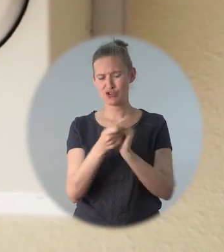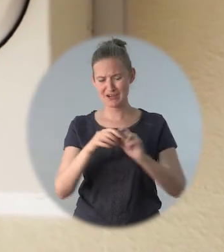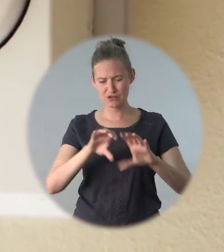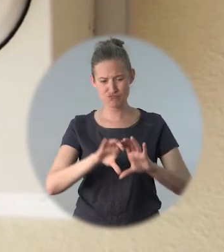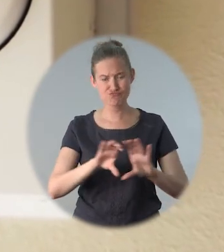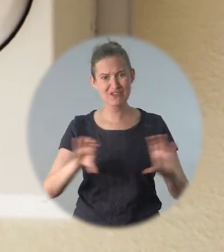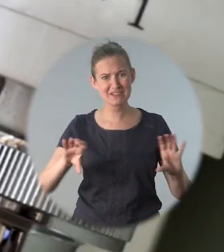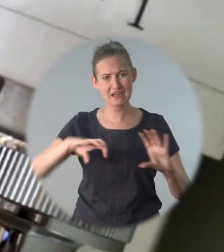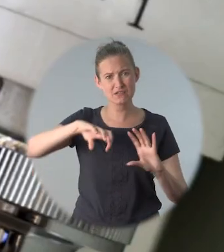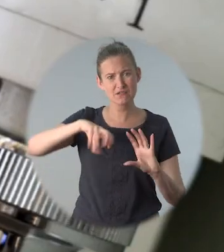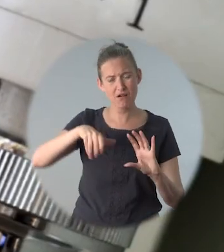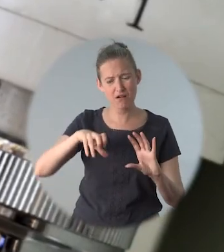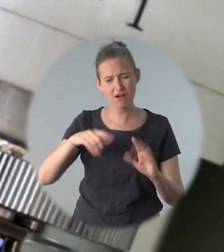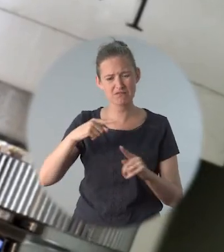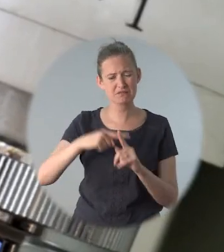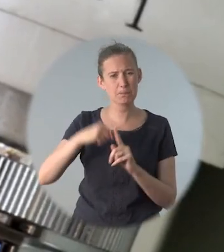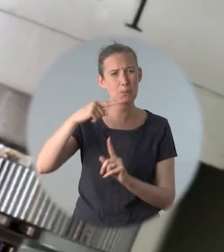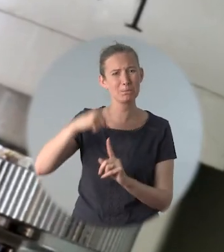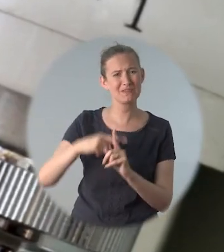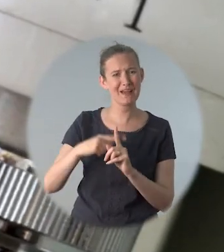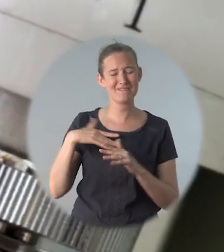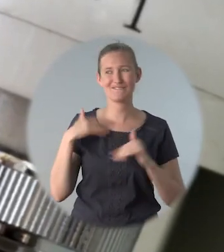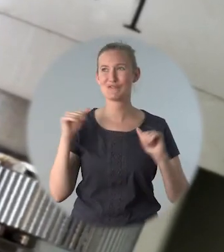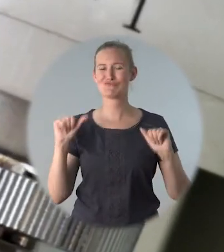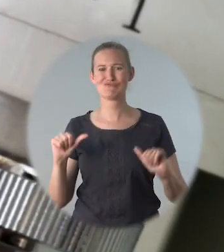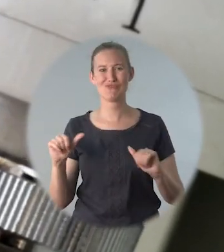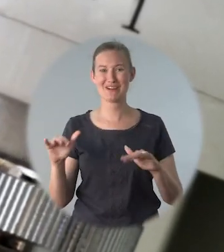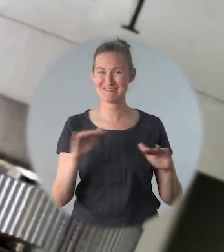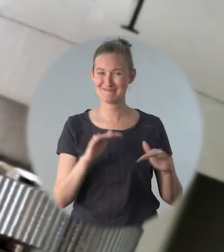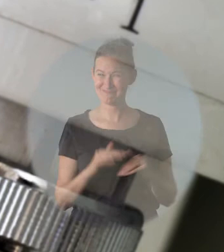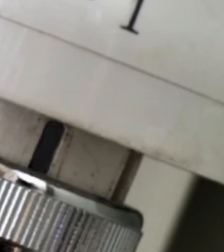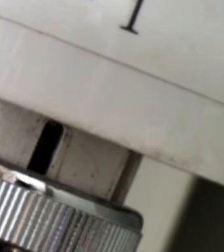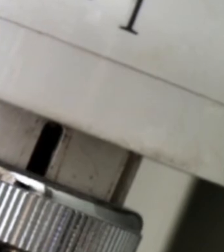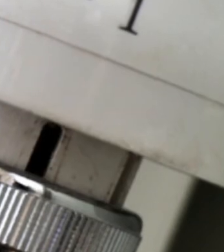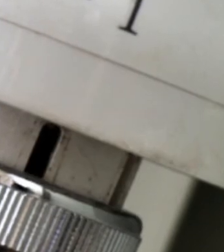in individual rooms, thermostatic radiator valves can be turned up or down to